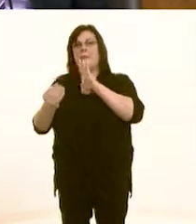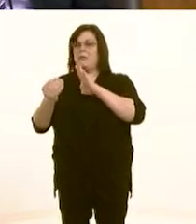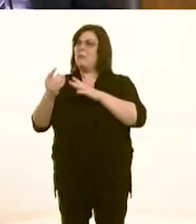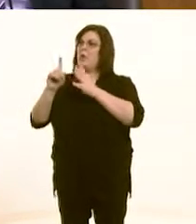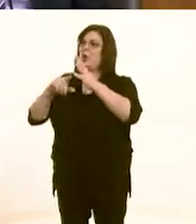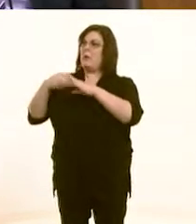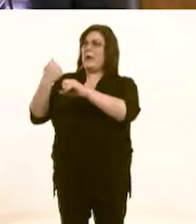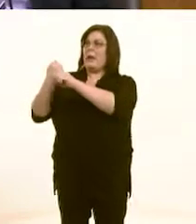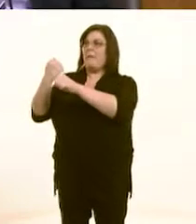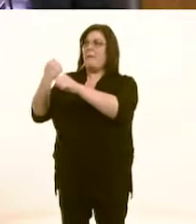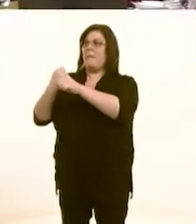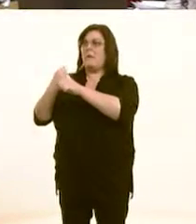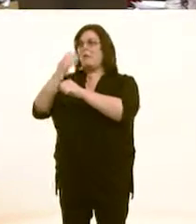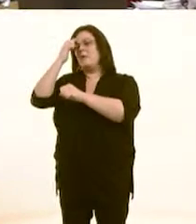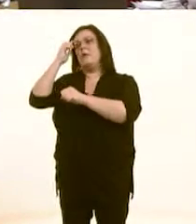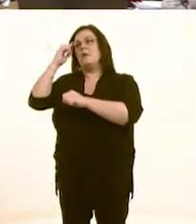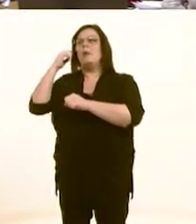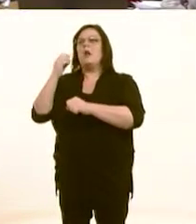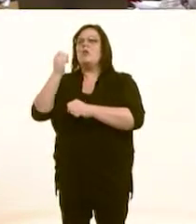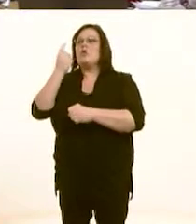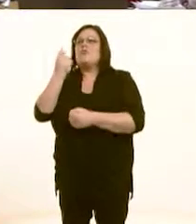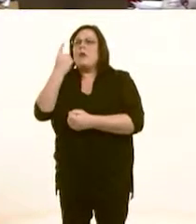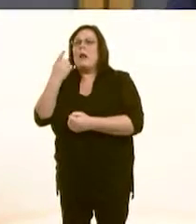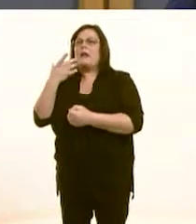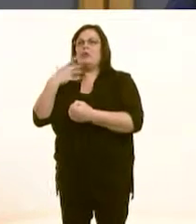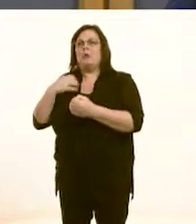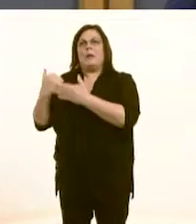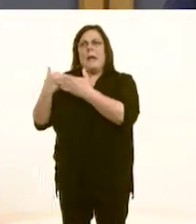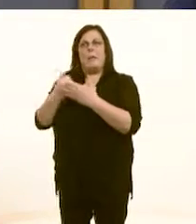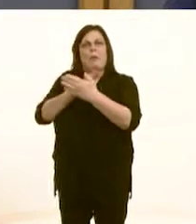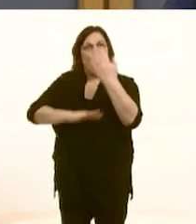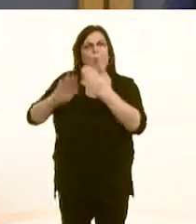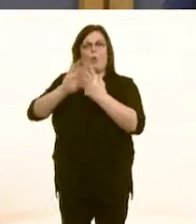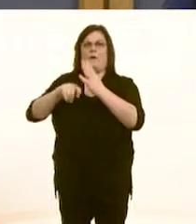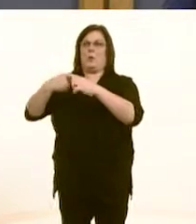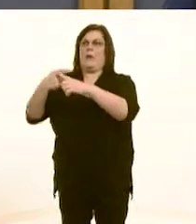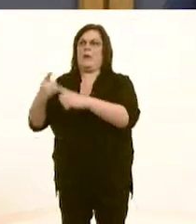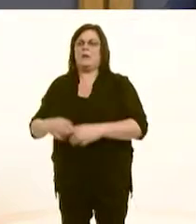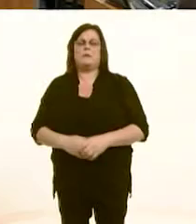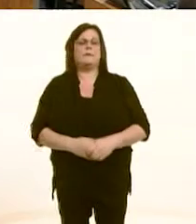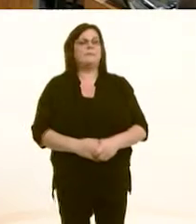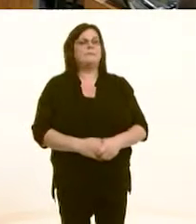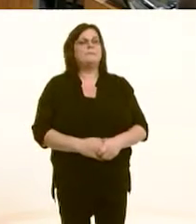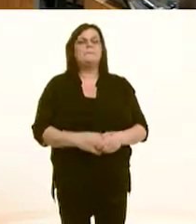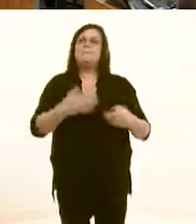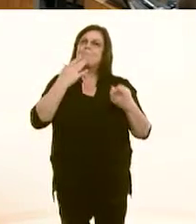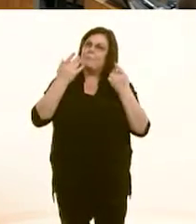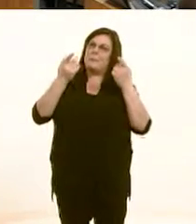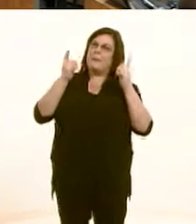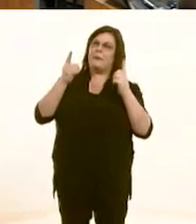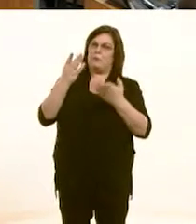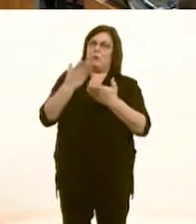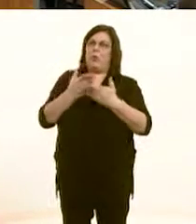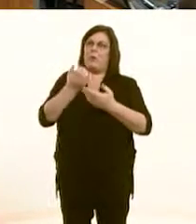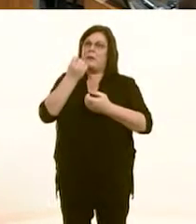know exactly who they're meant to be serving. Angela Burns. Thank you, Presiding Officer. I'm sure, First Minister, you will understand the importance